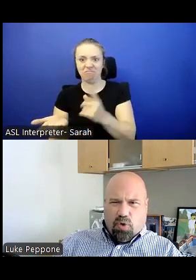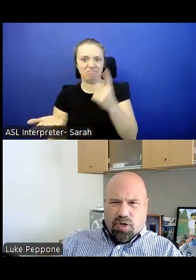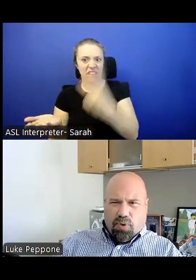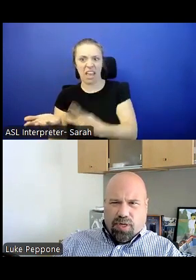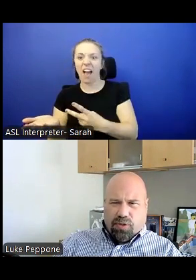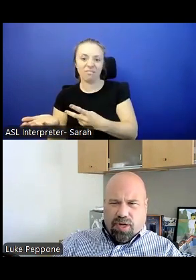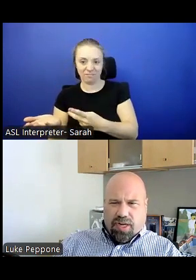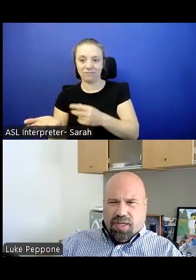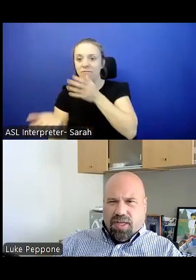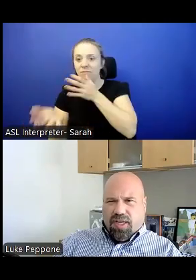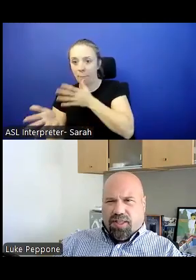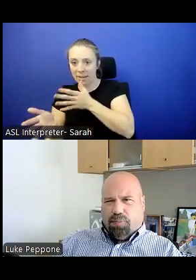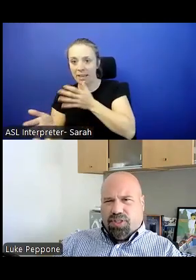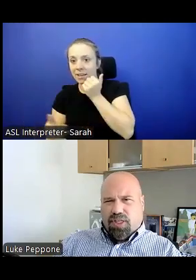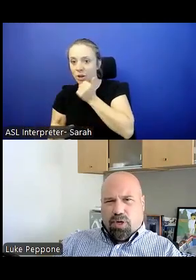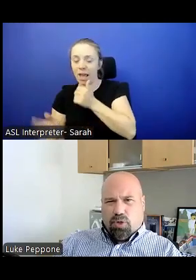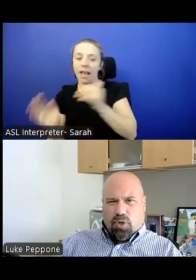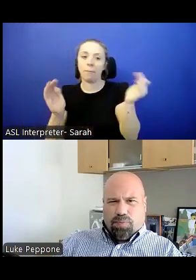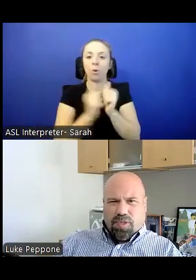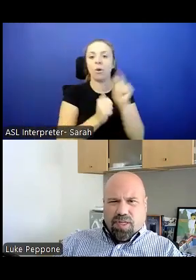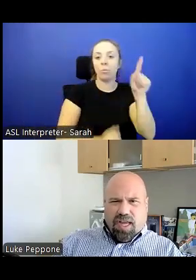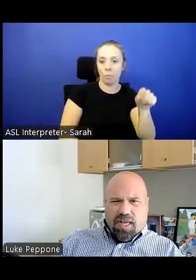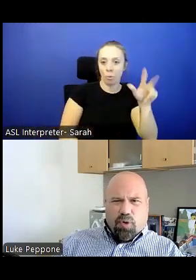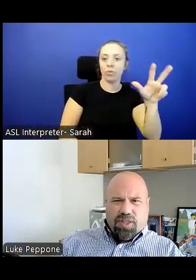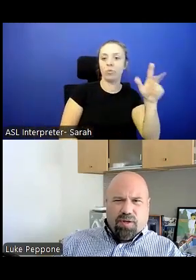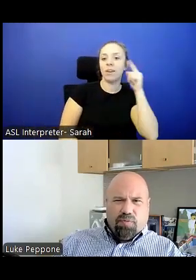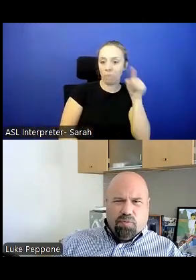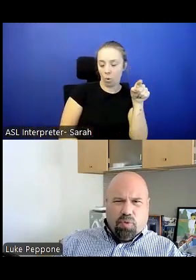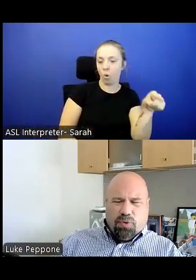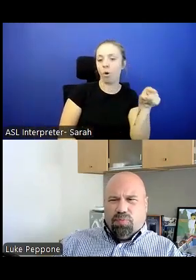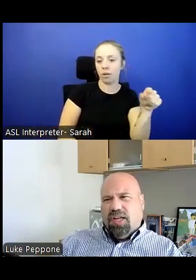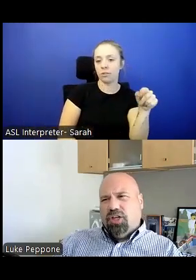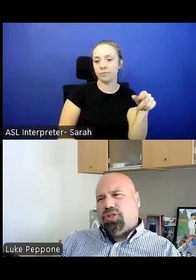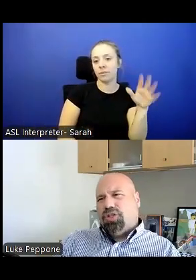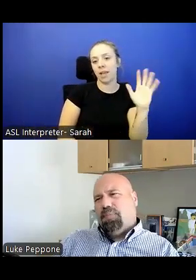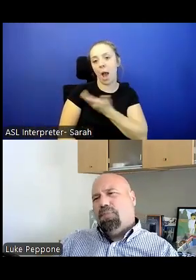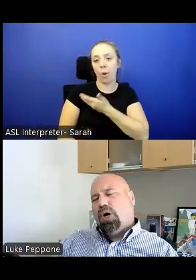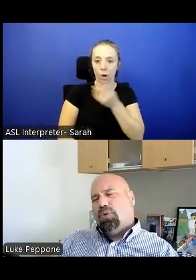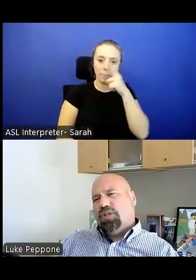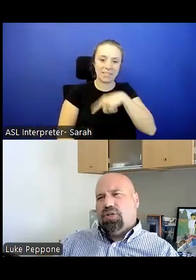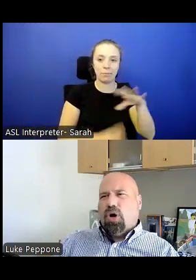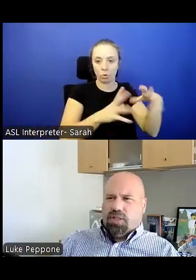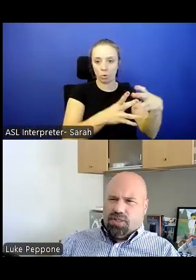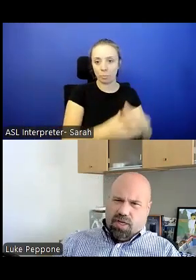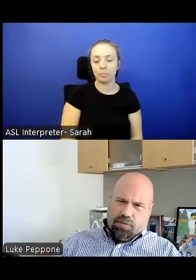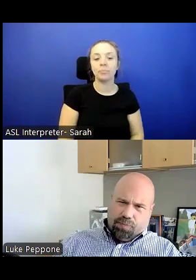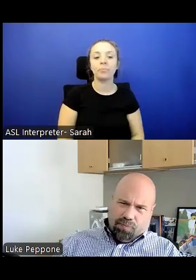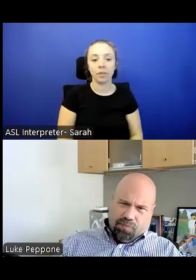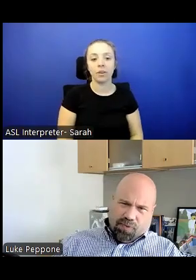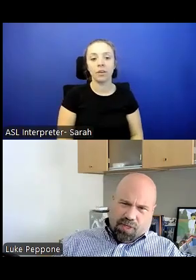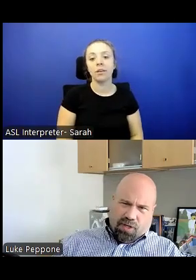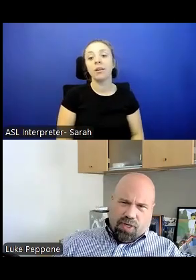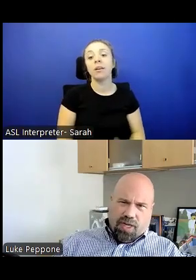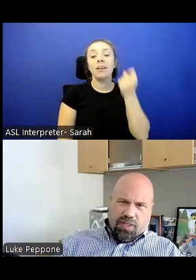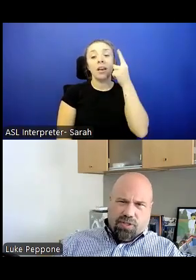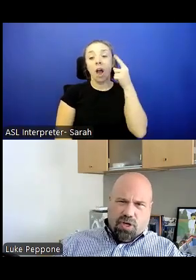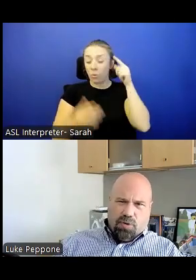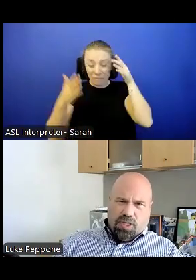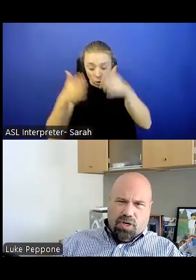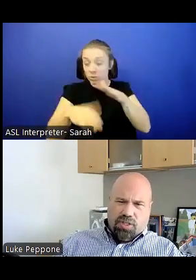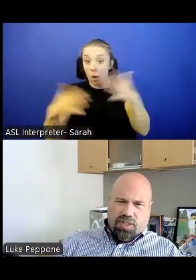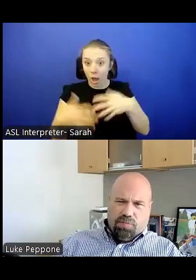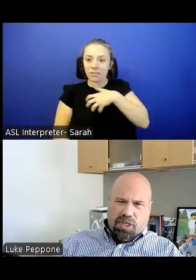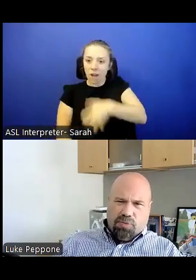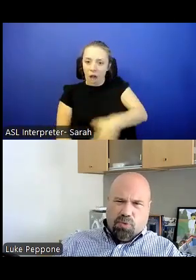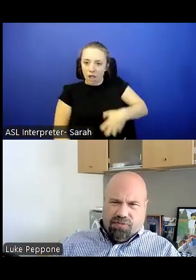to 1.3 in the placebo group. And what we're interested in most is nausea. Okay, so